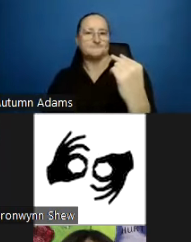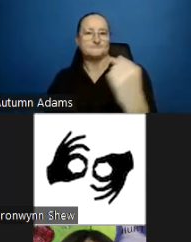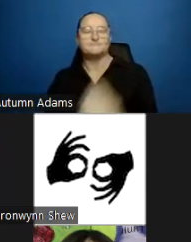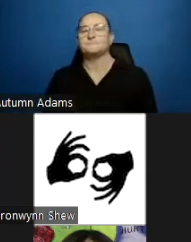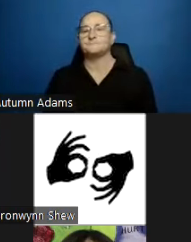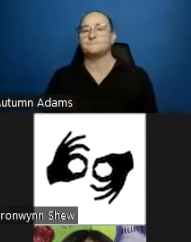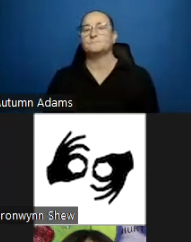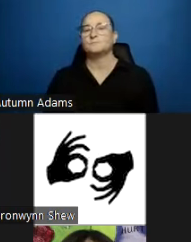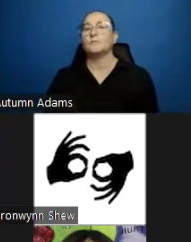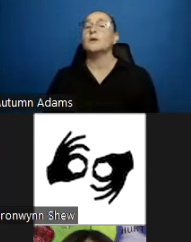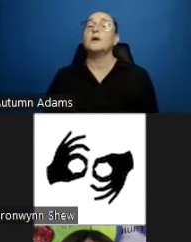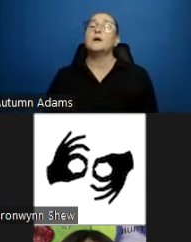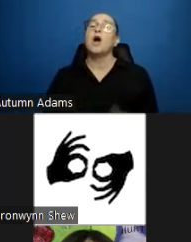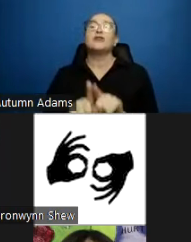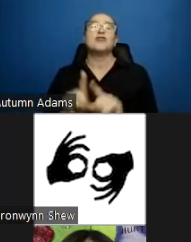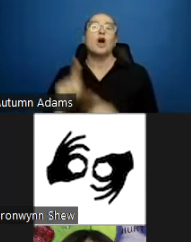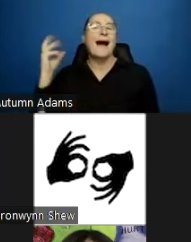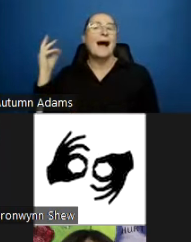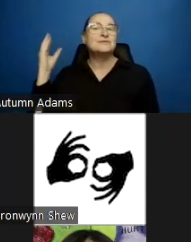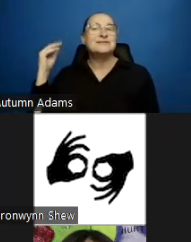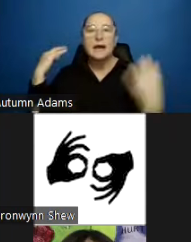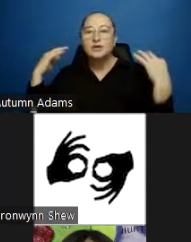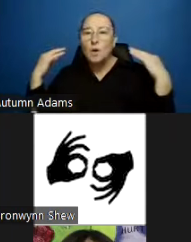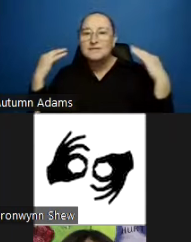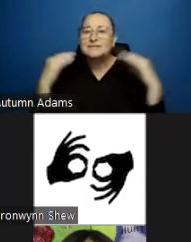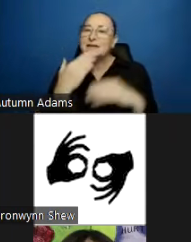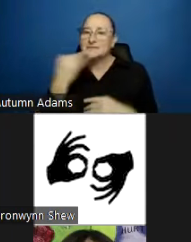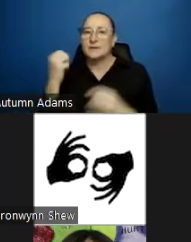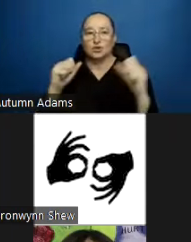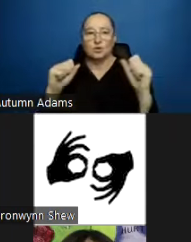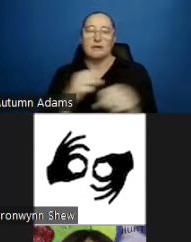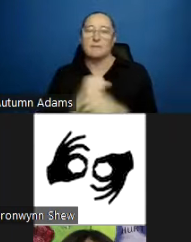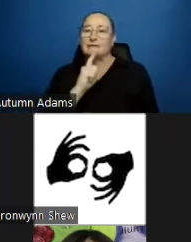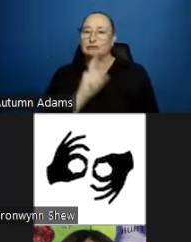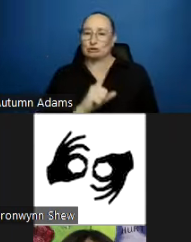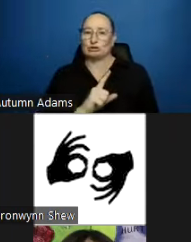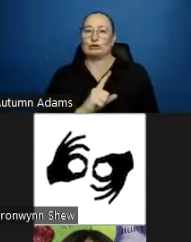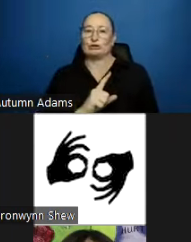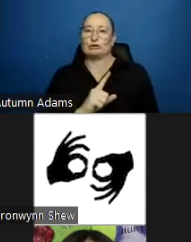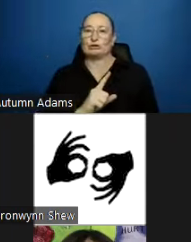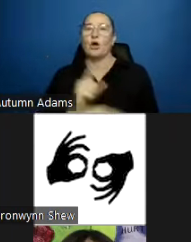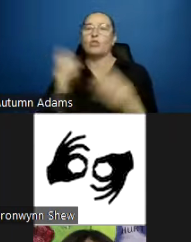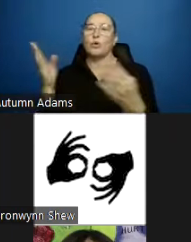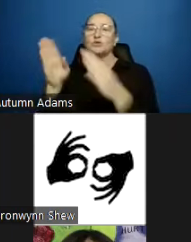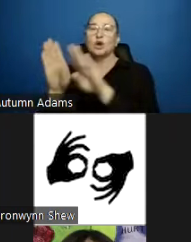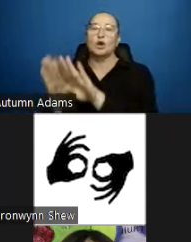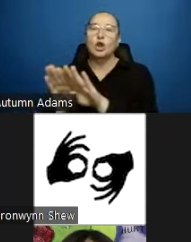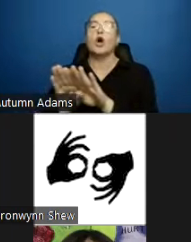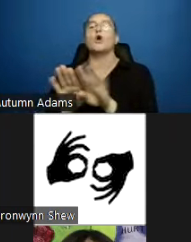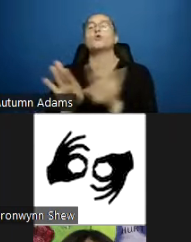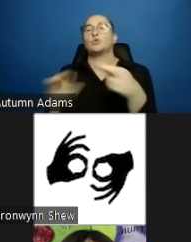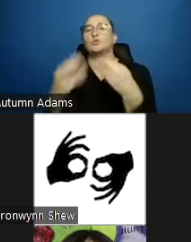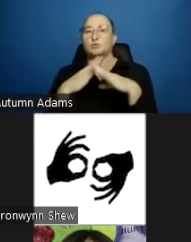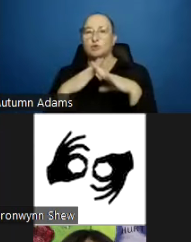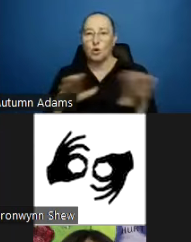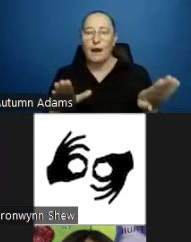Also, outside noises, again, as best you can, make sure doors are closed, rooms are quiet. Just